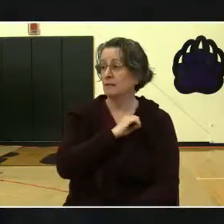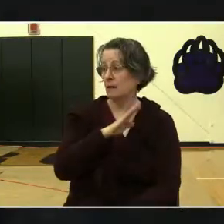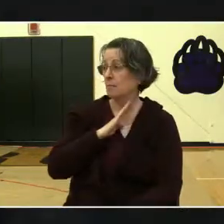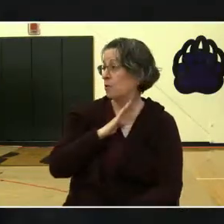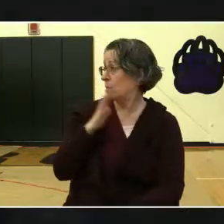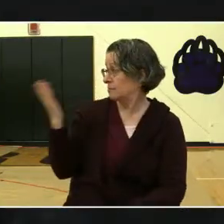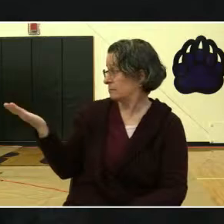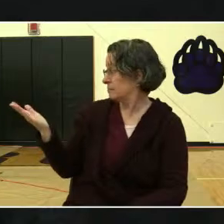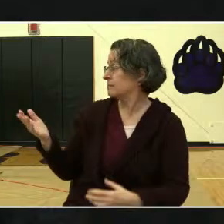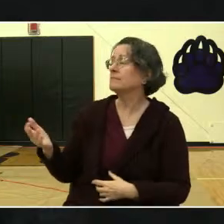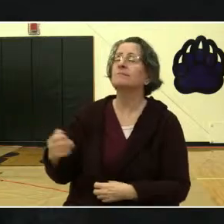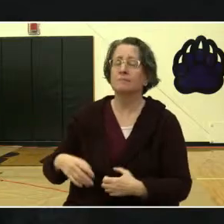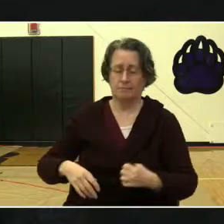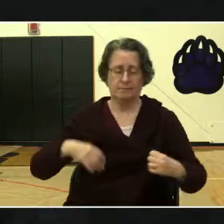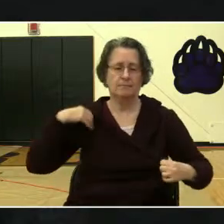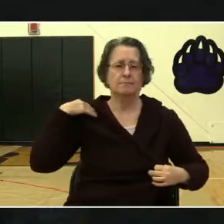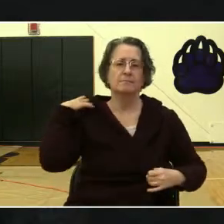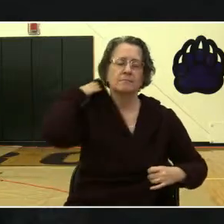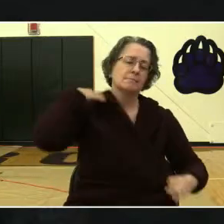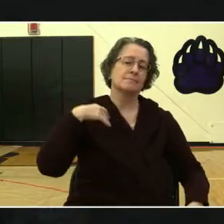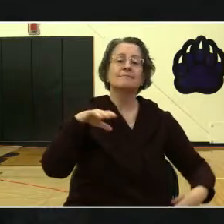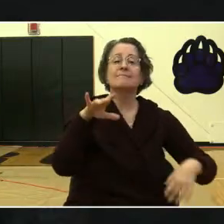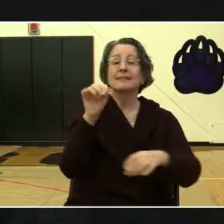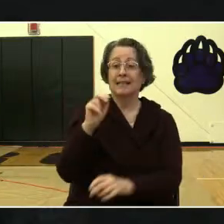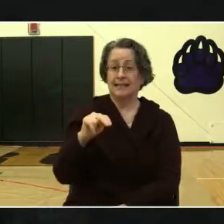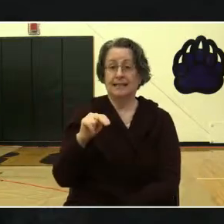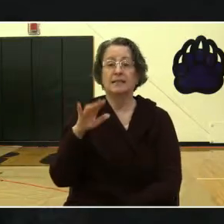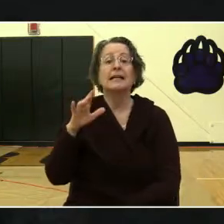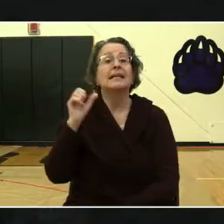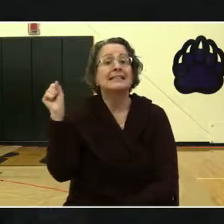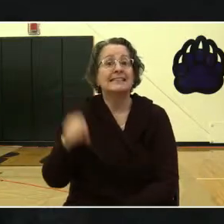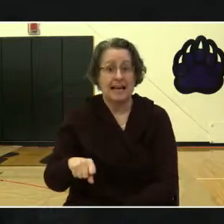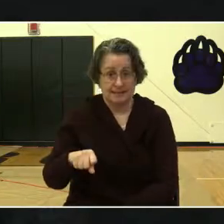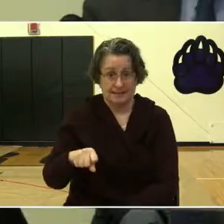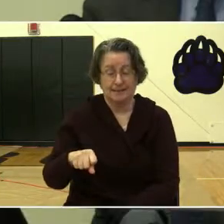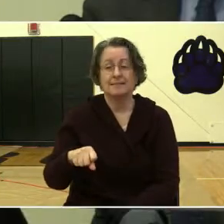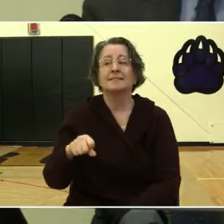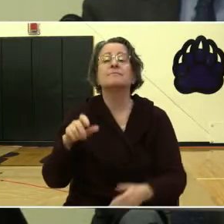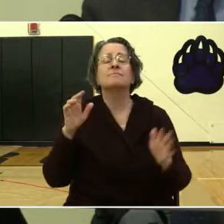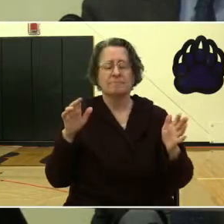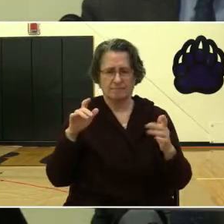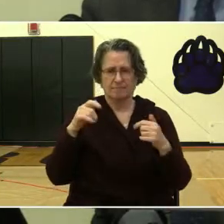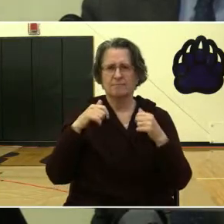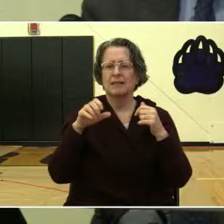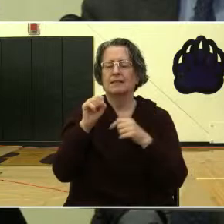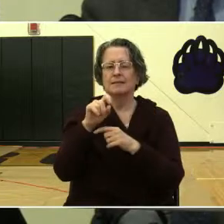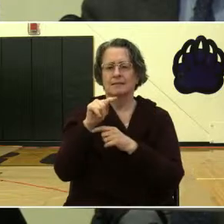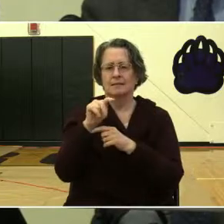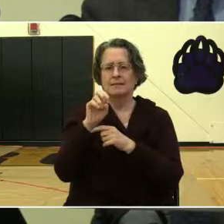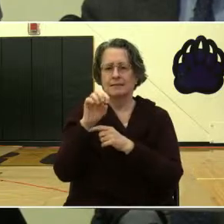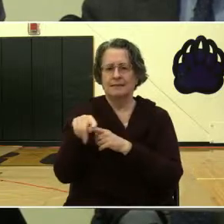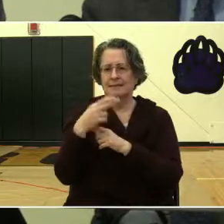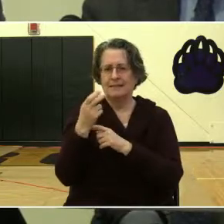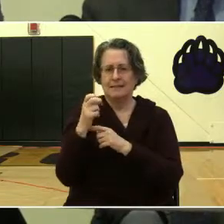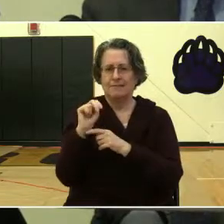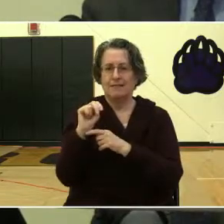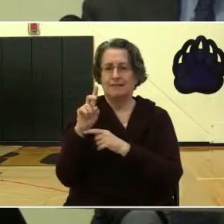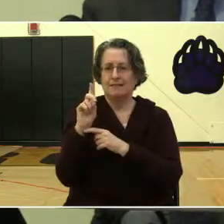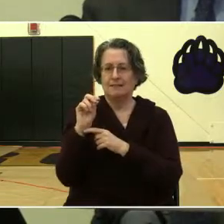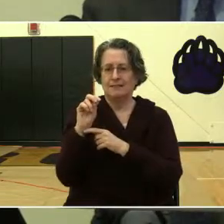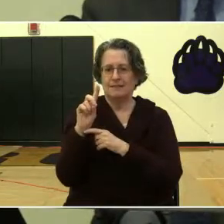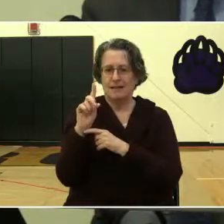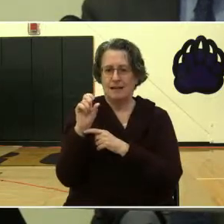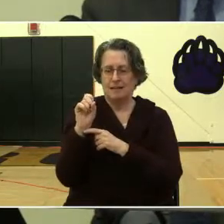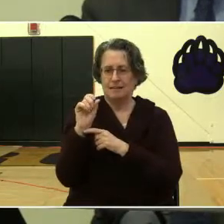interrogated thank you Mr moderator uh the answer is yes um we had a presentation from Steven Dodson our